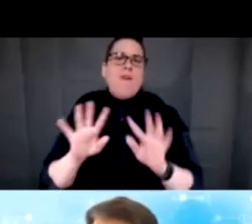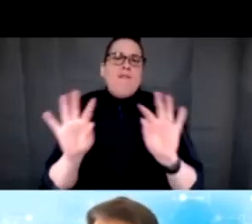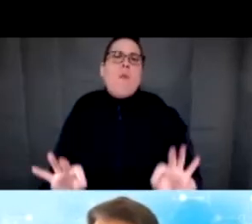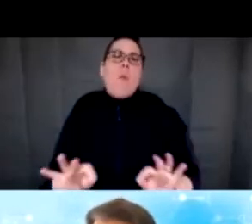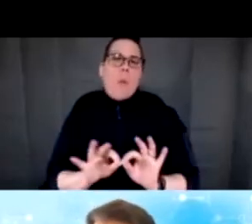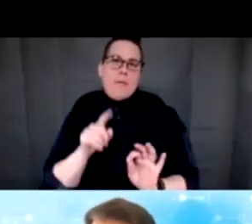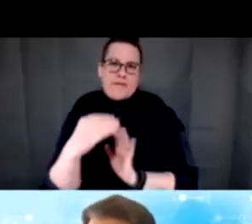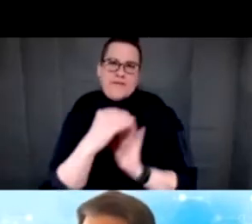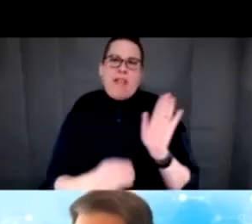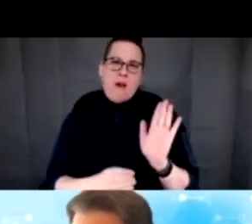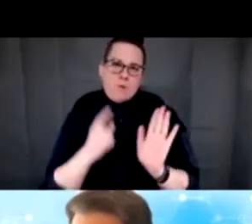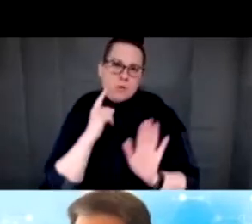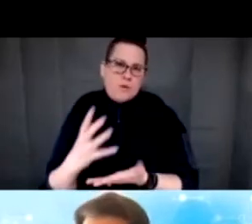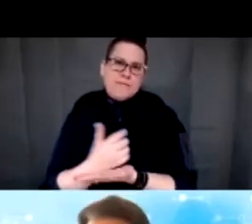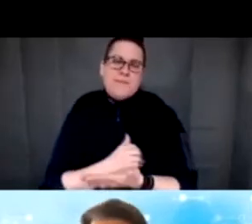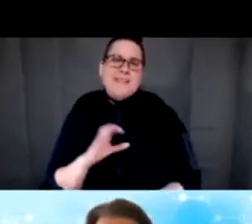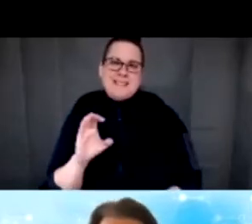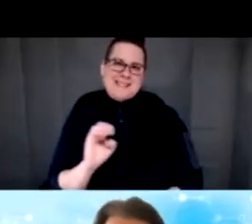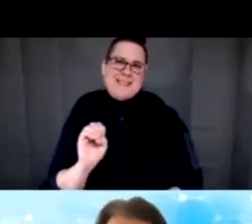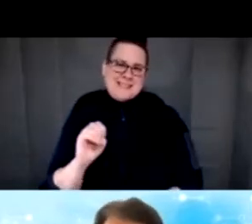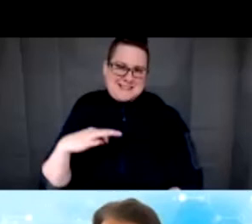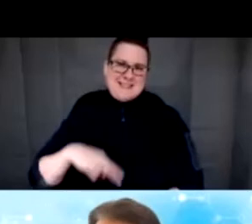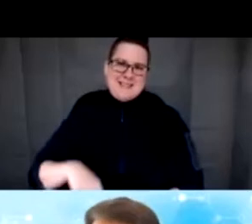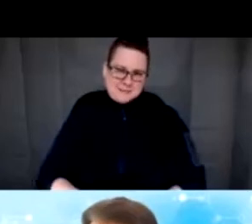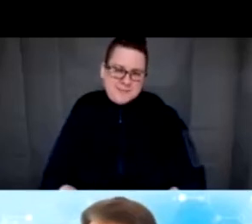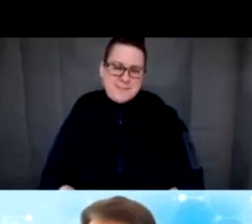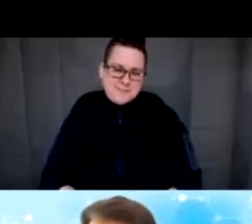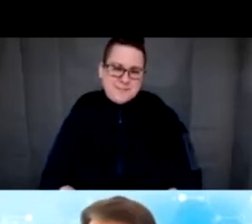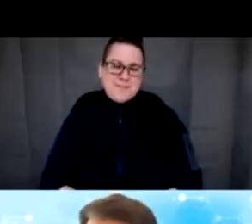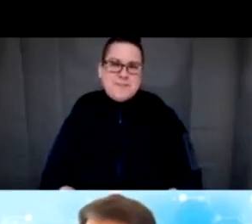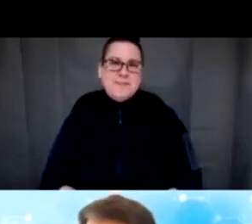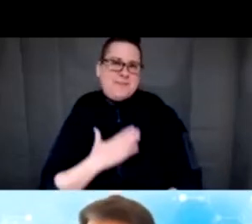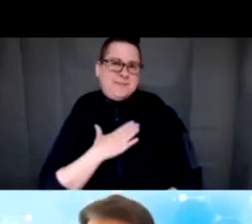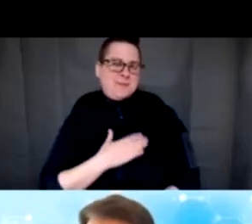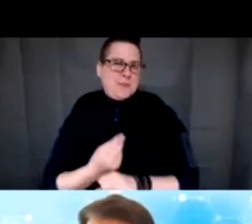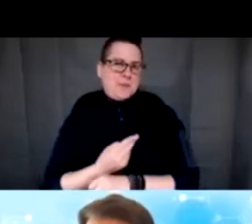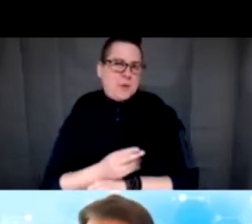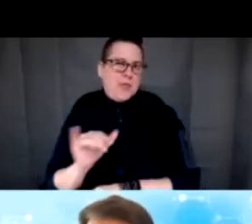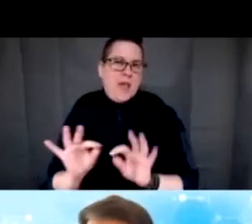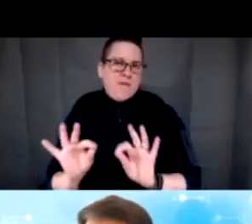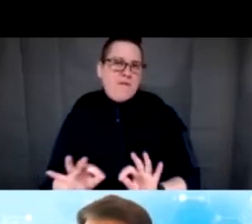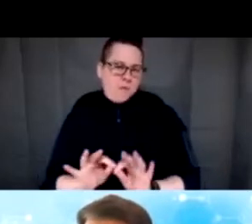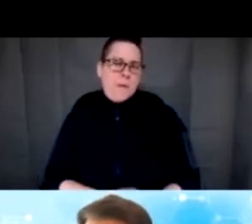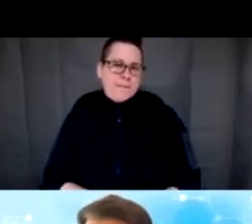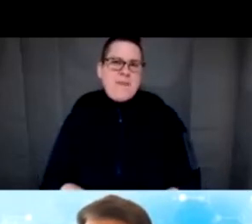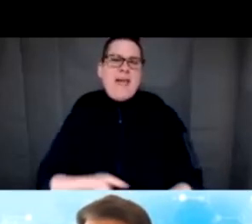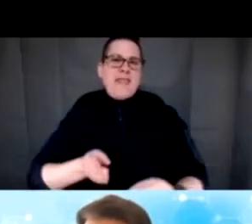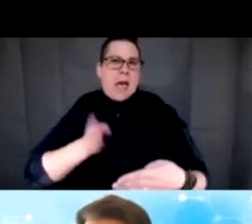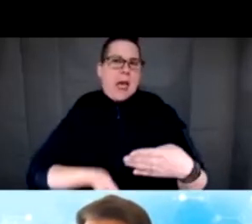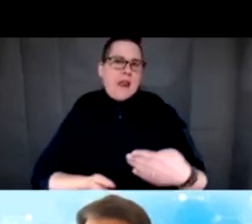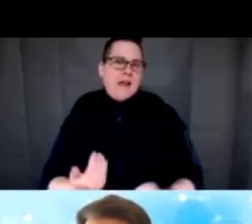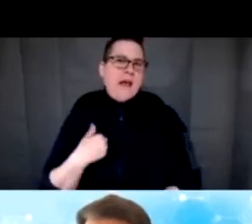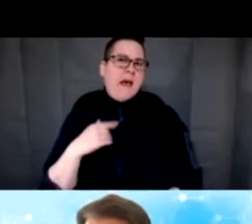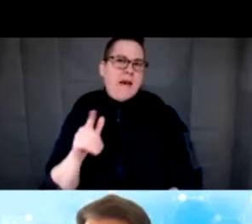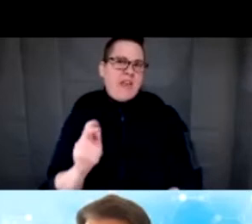fill out to get your CE credits, and we encourage you to use that. There'll be a link at the end of the presentation